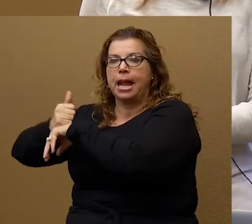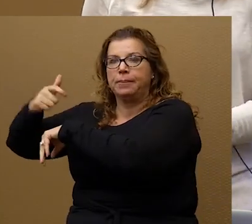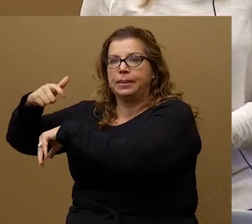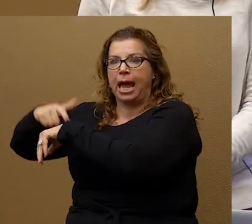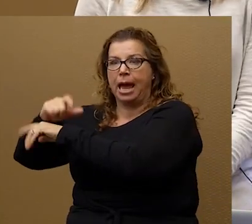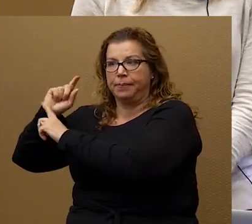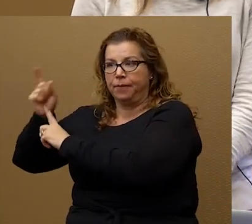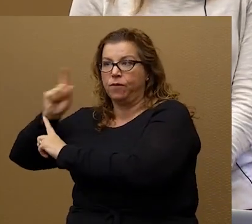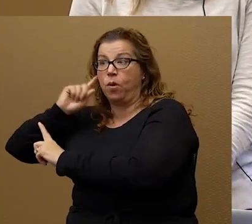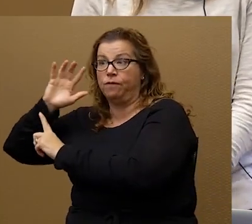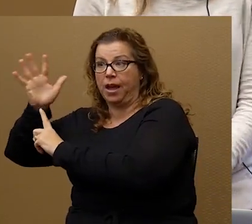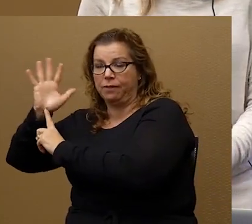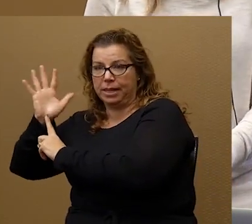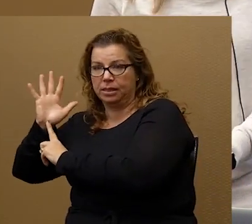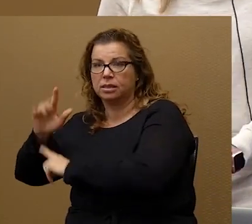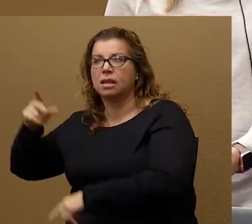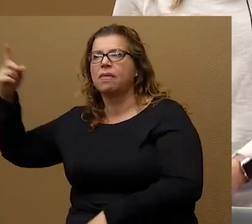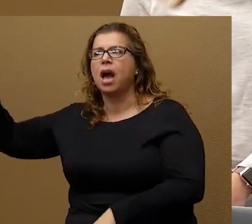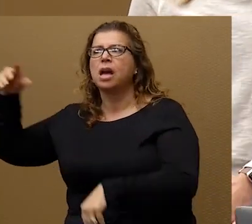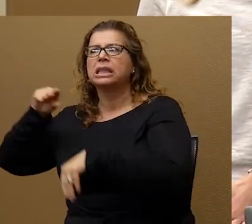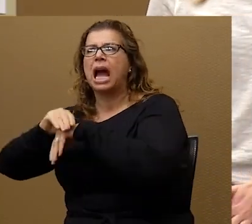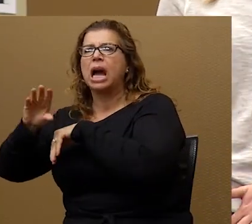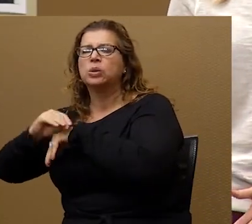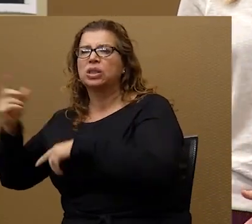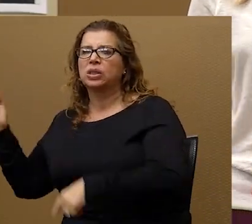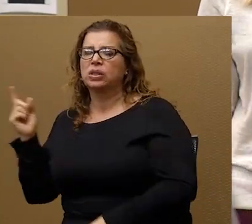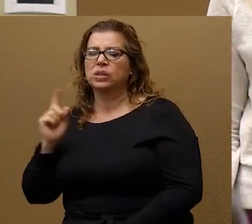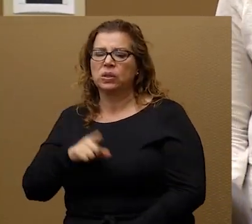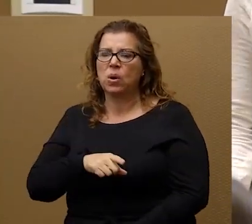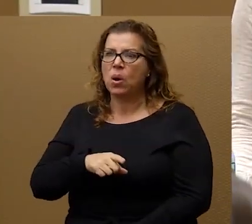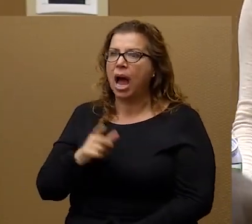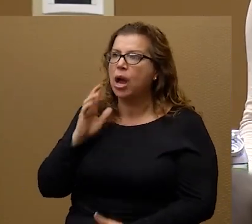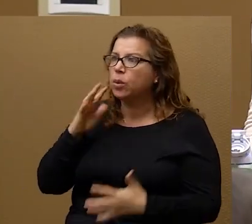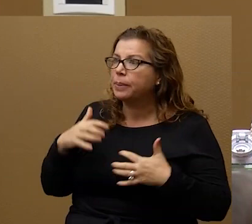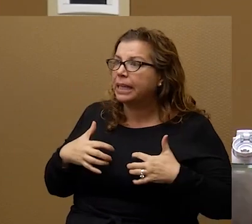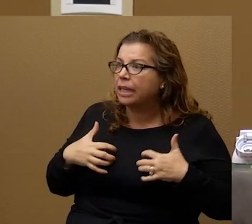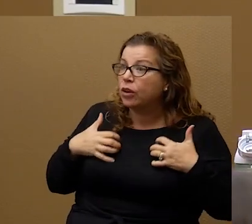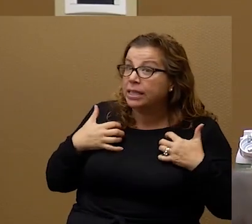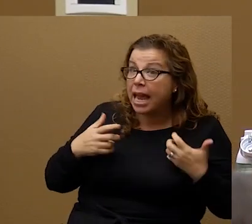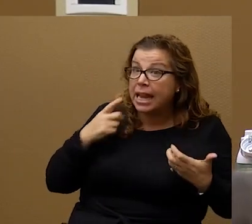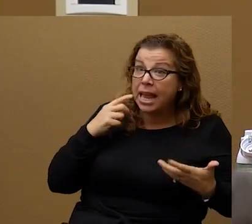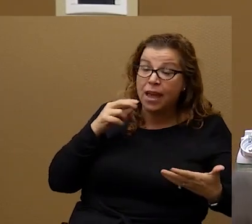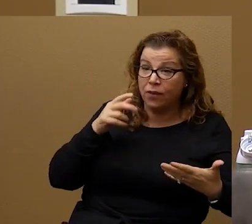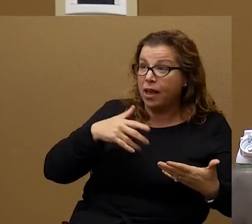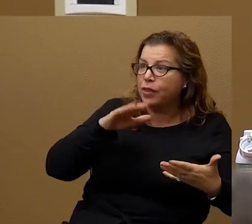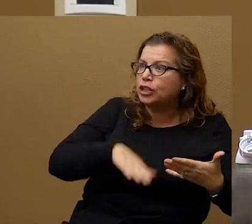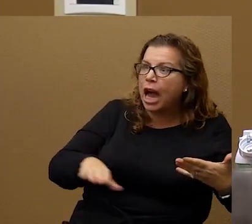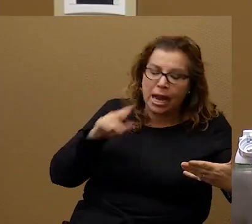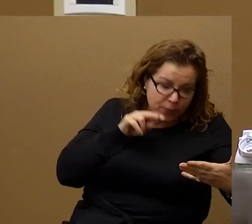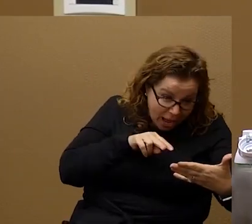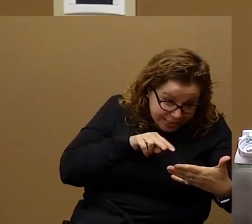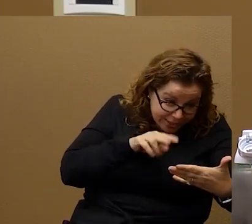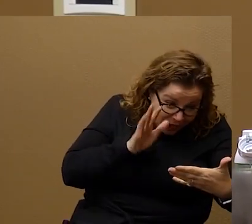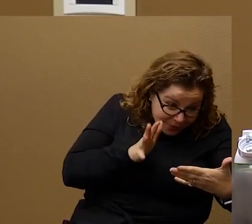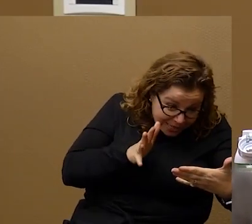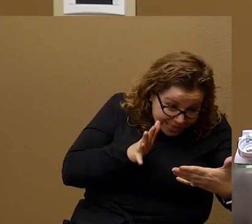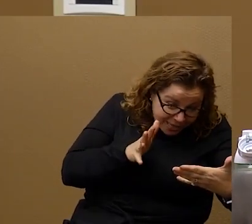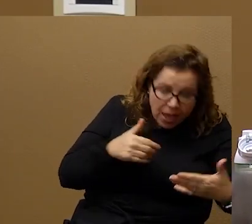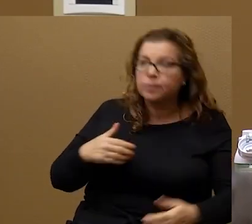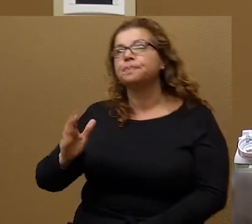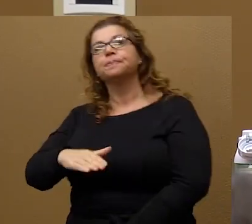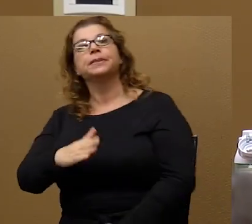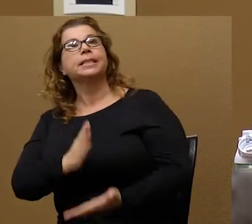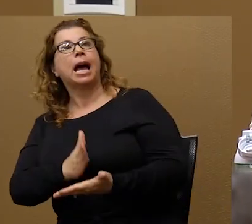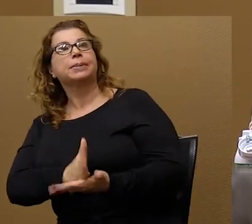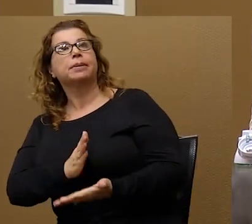a comment the one time, which was like, I would be really irritated if you told me I had to stop a show after 5 minutes. And I was like,